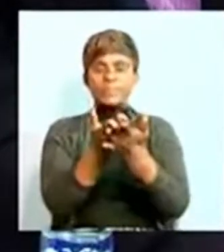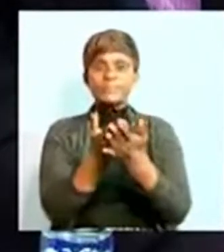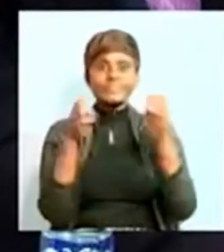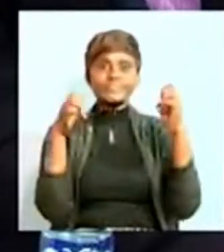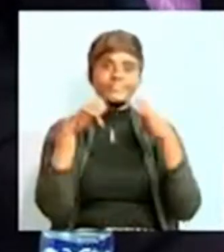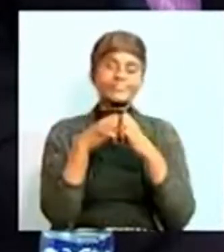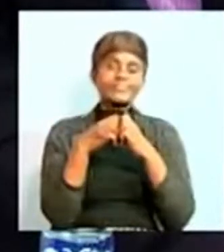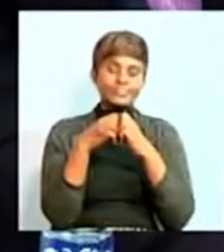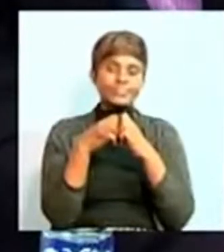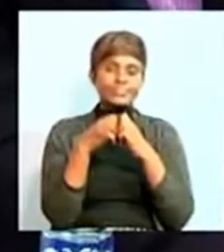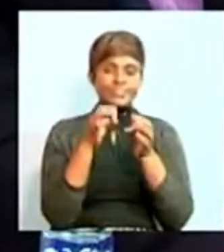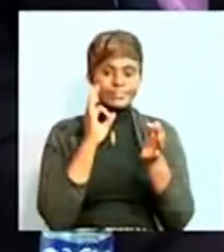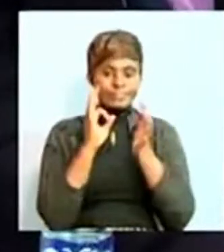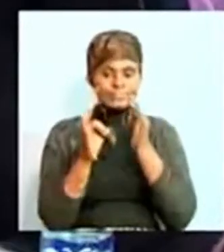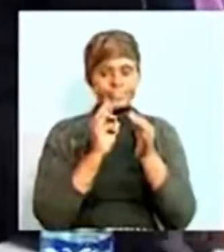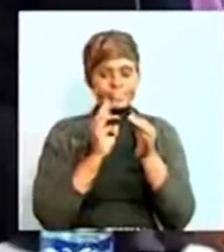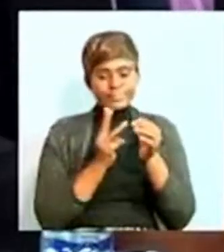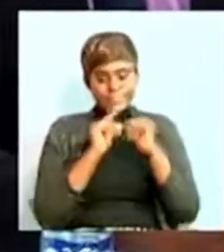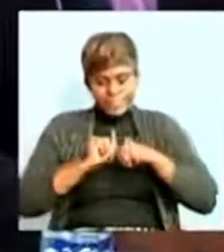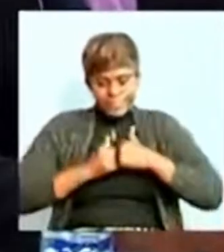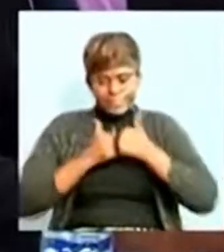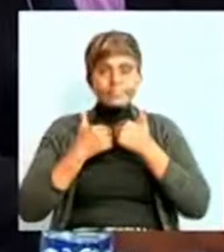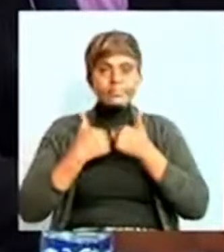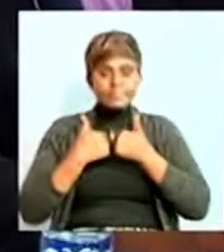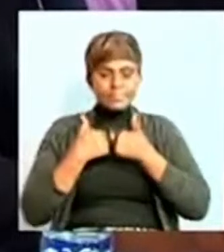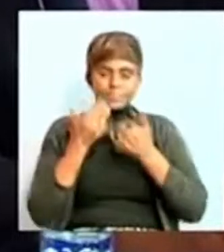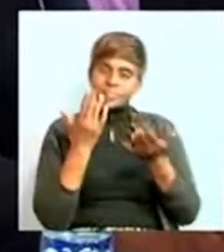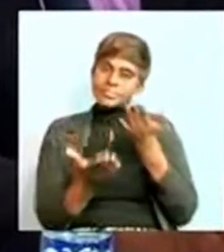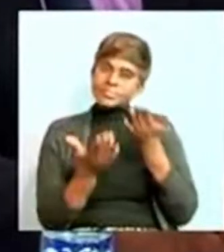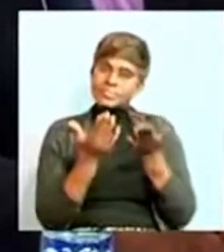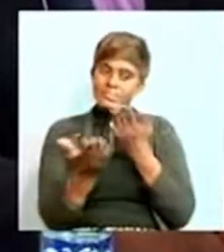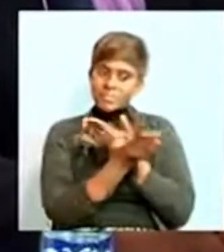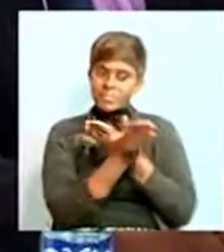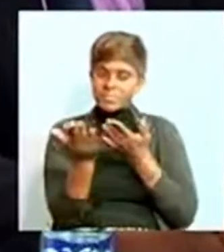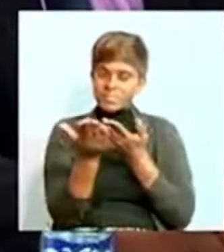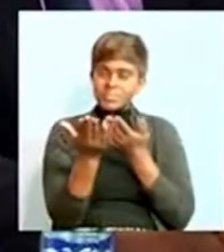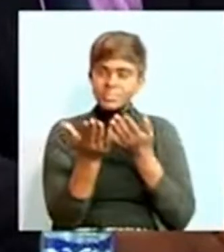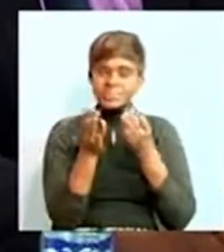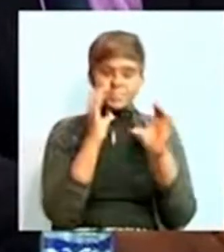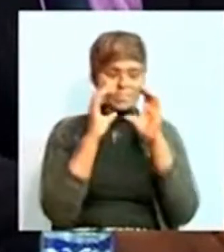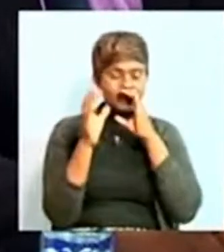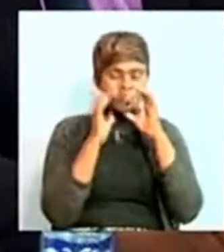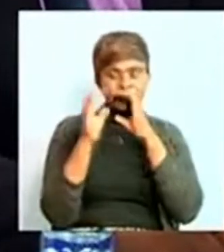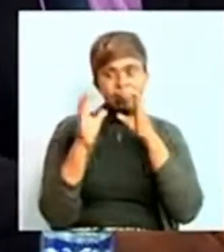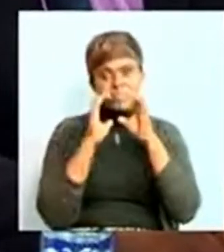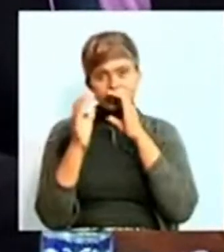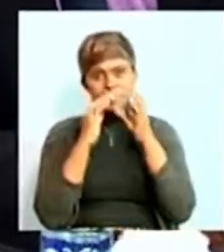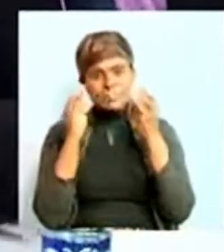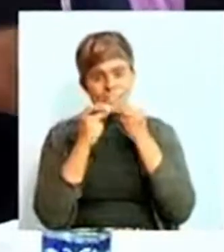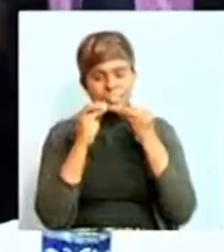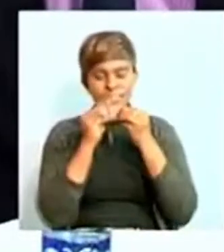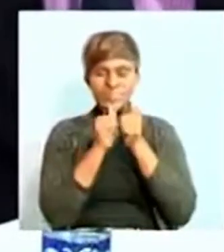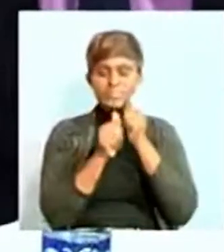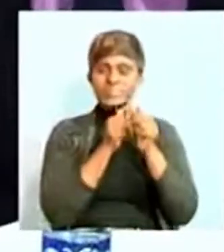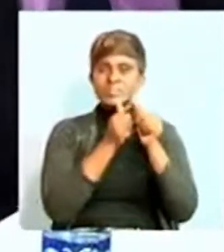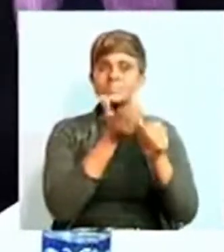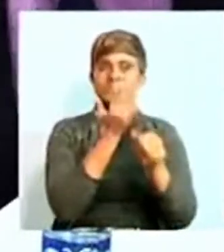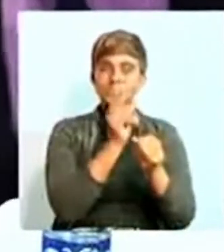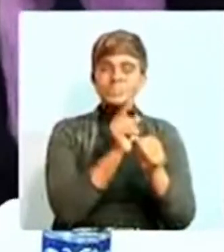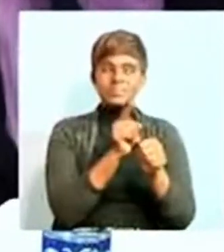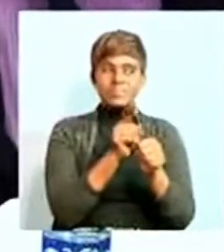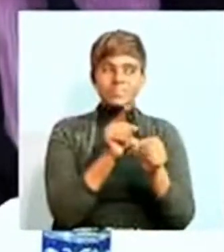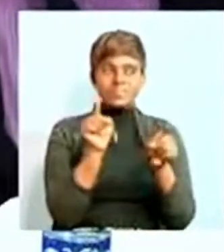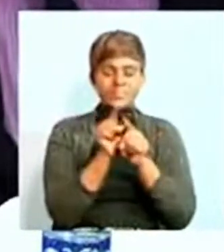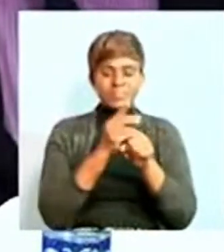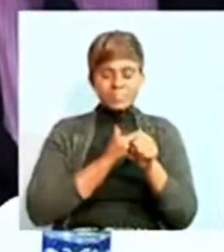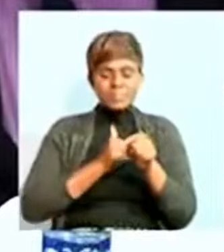bank. If we consider maybe the correspondence that further follow up that one, there is